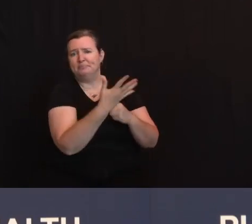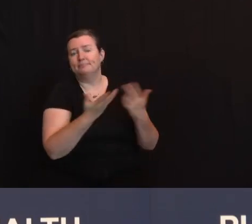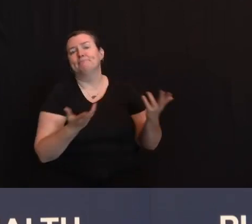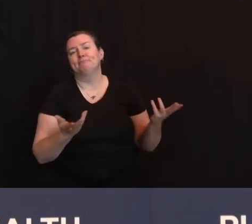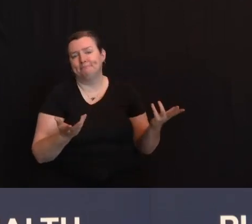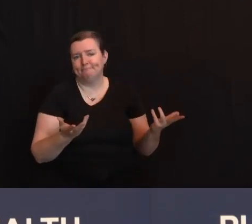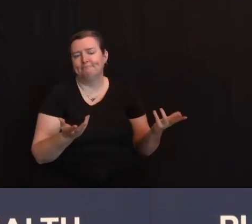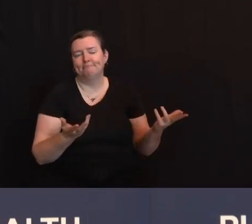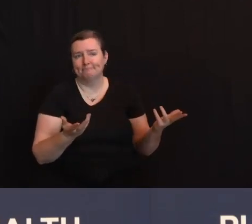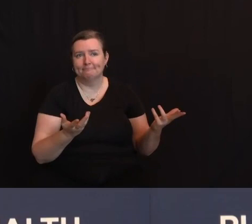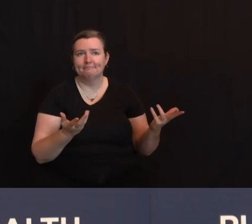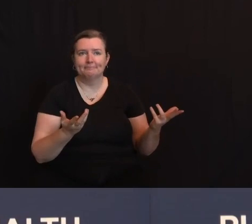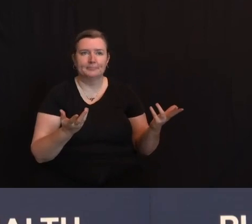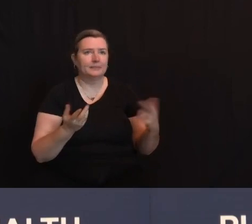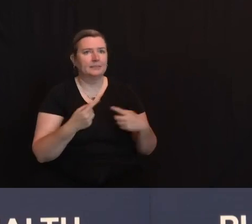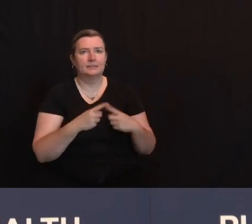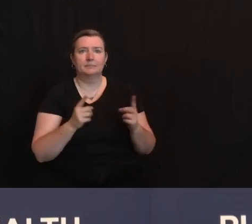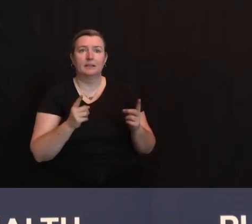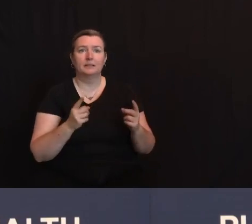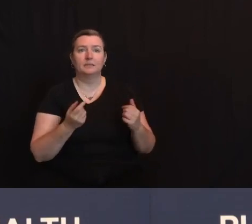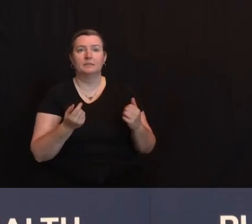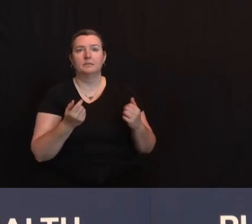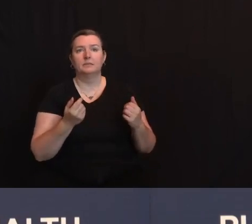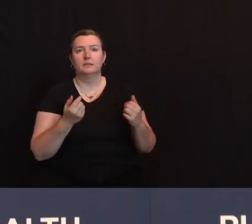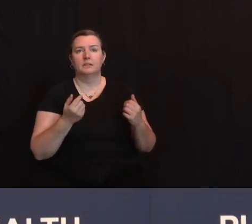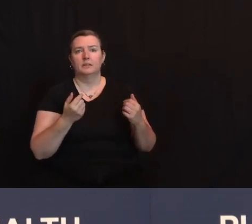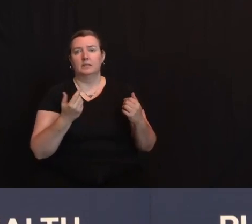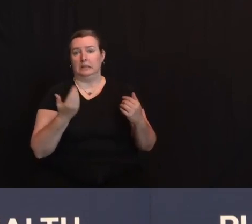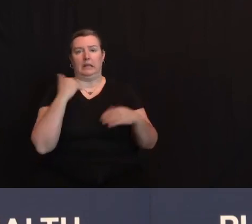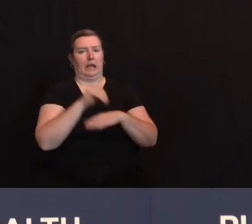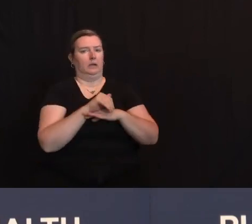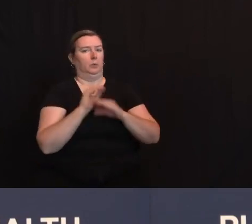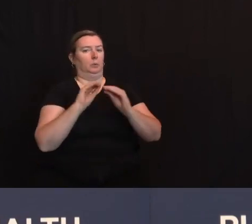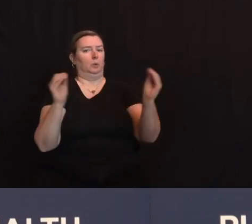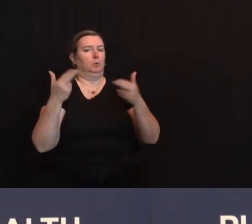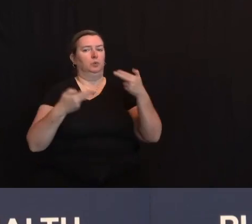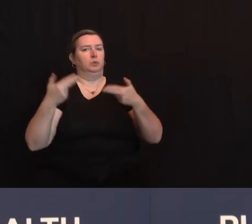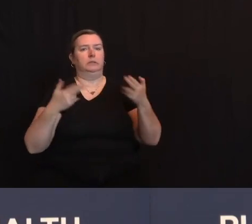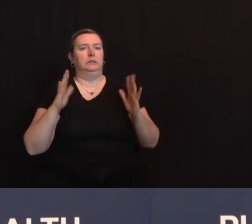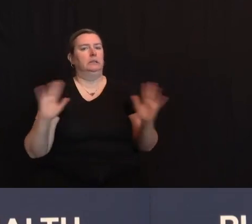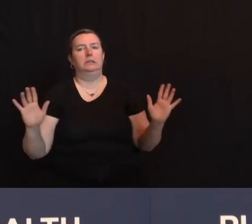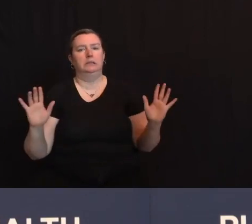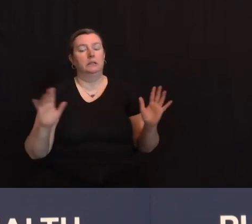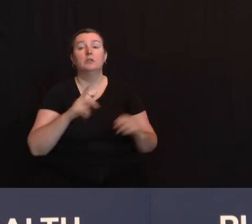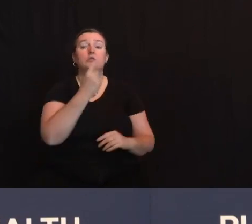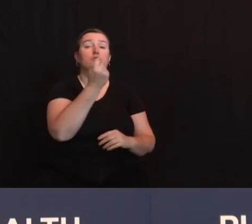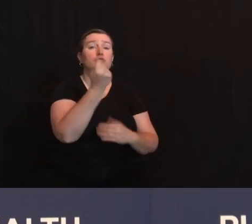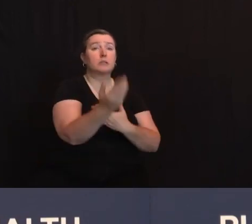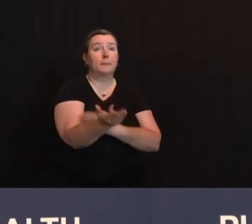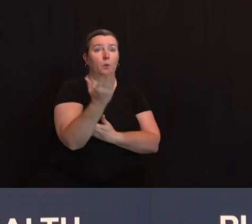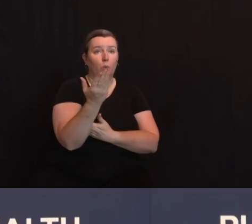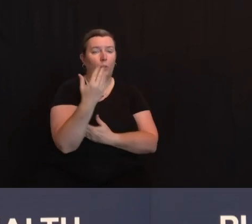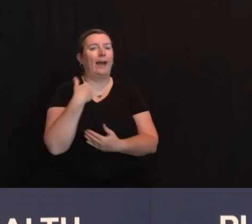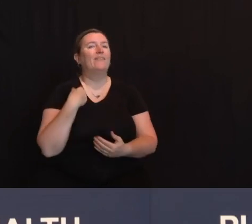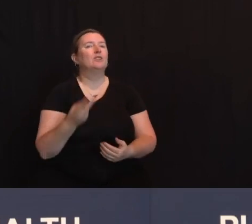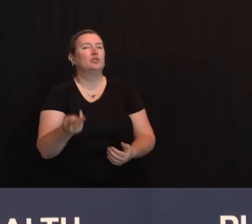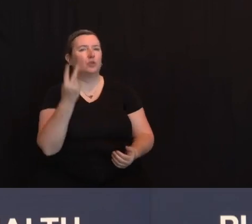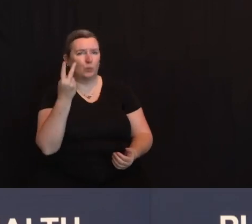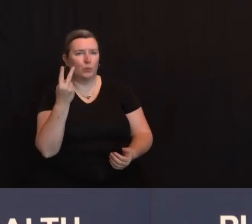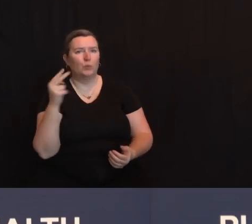today, there were no shooting incidents last night, but early morning Tuesday there were in both Newark and Asbury